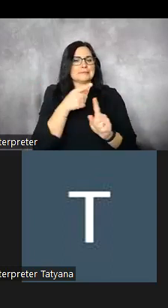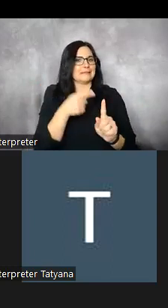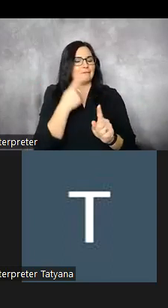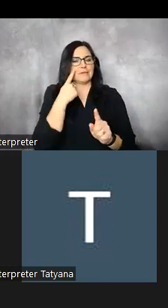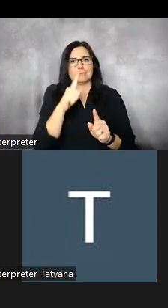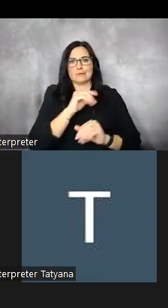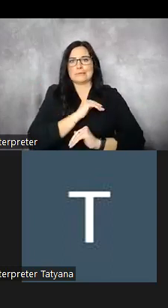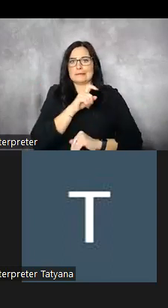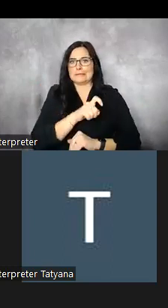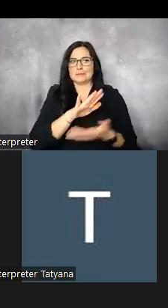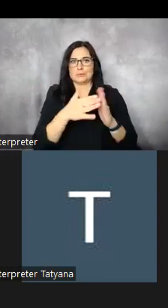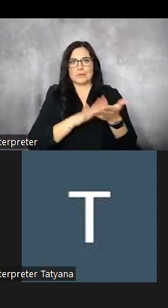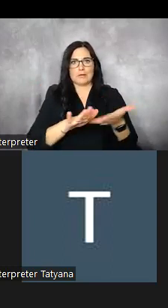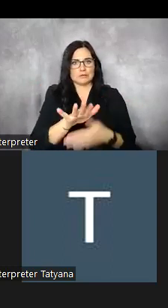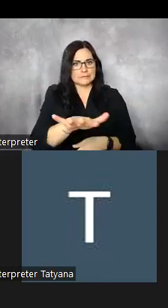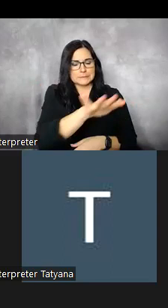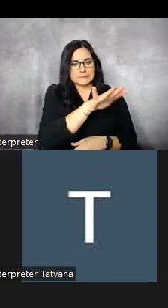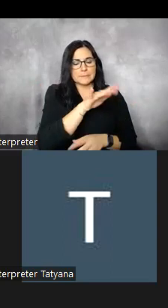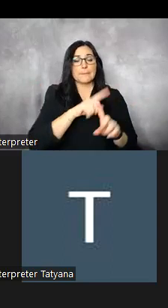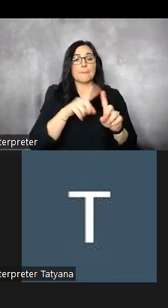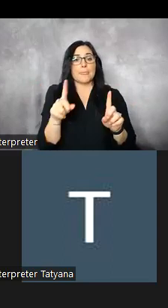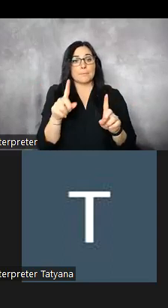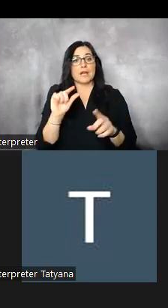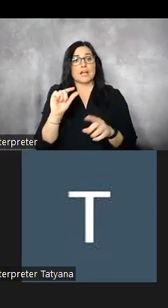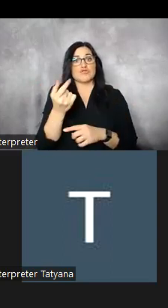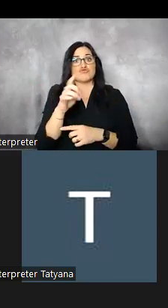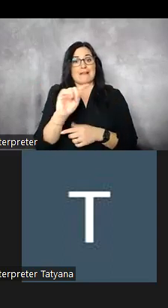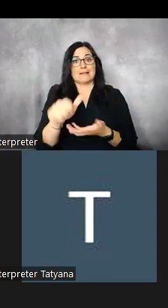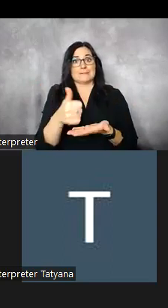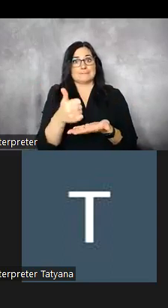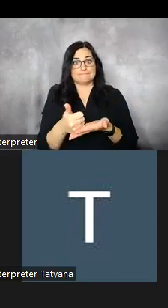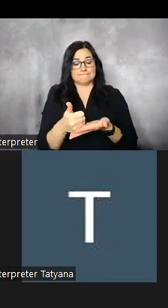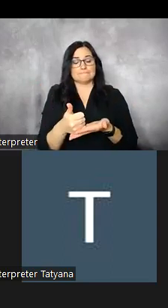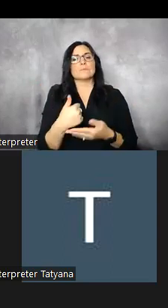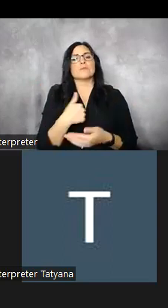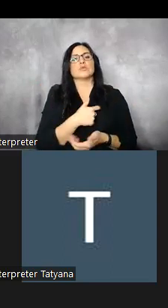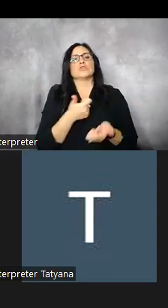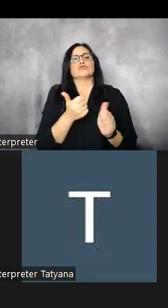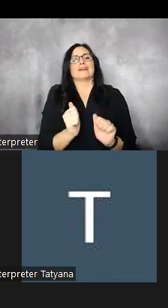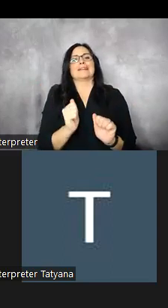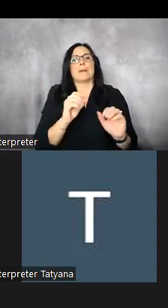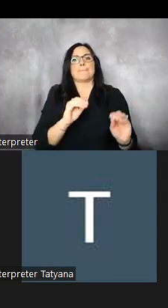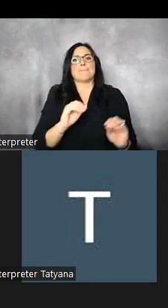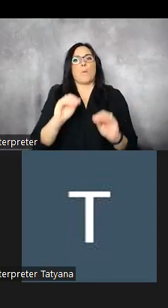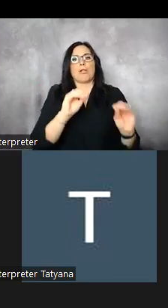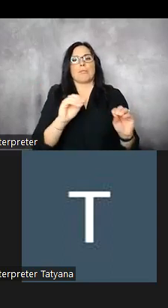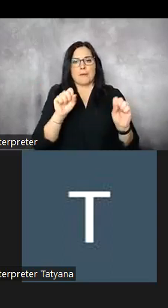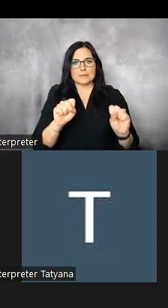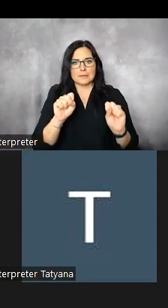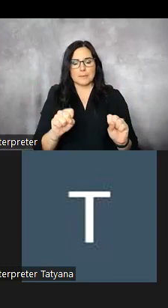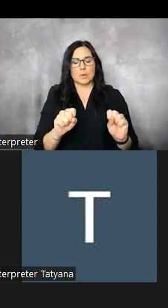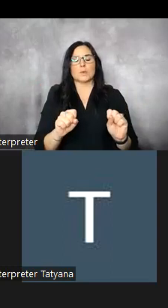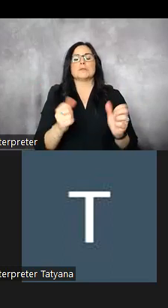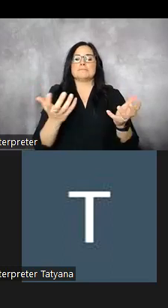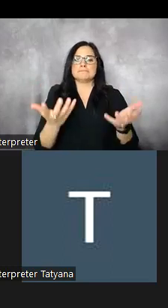of the community colleges. But as a grant, we try to be as mobile as possible, as flexible as possible.